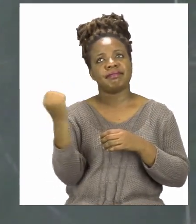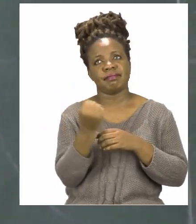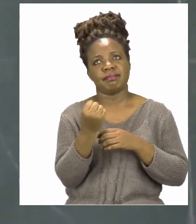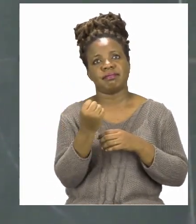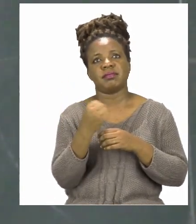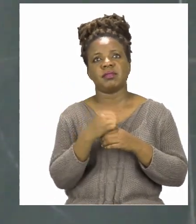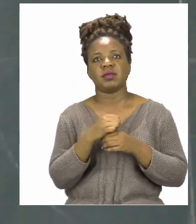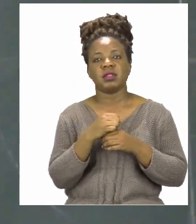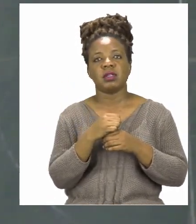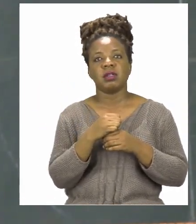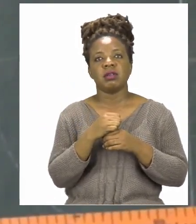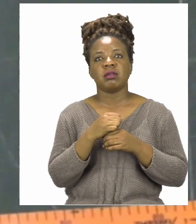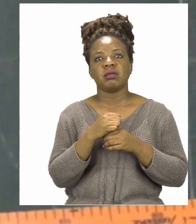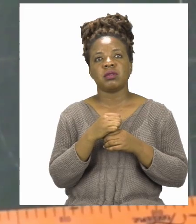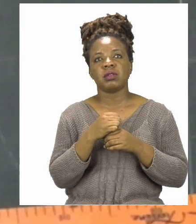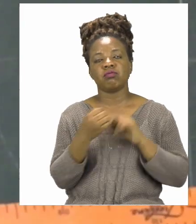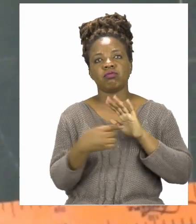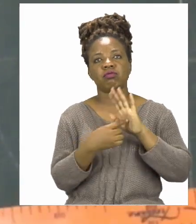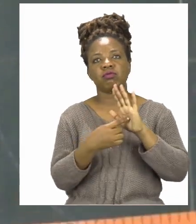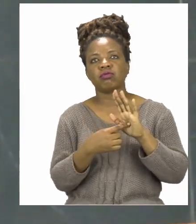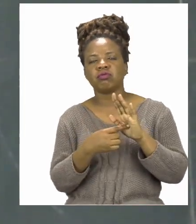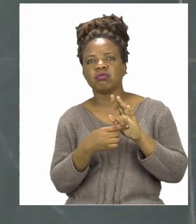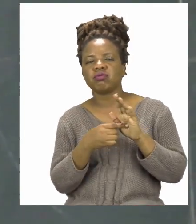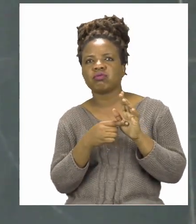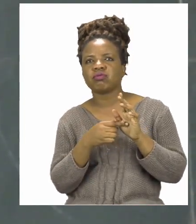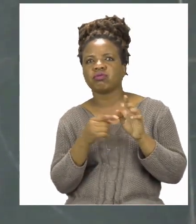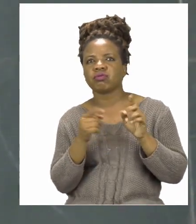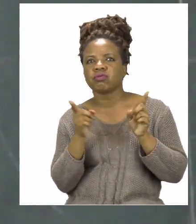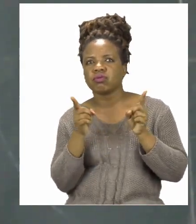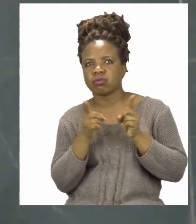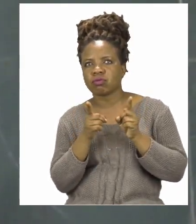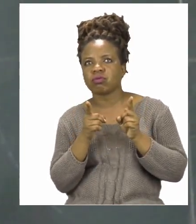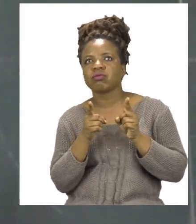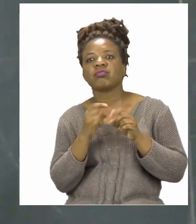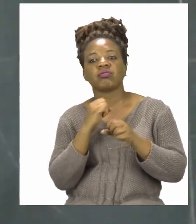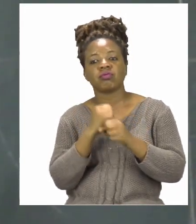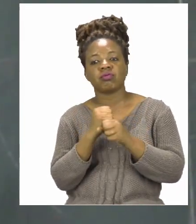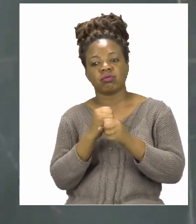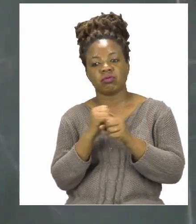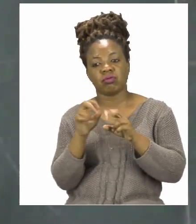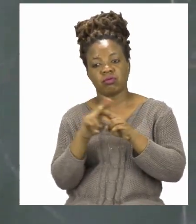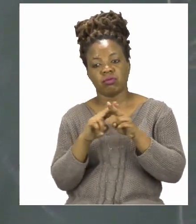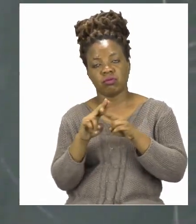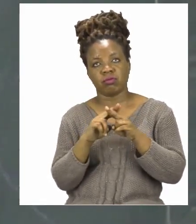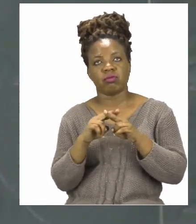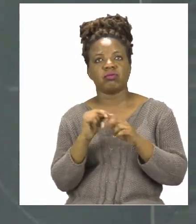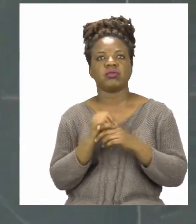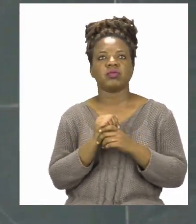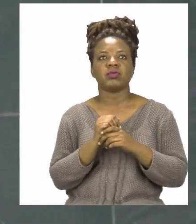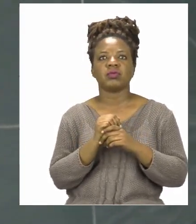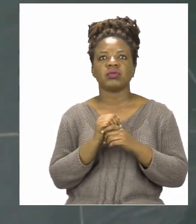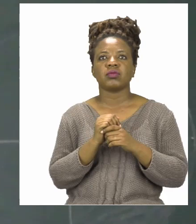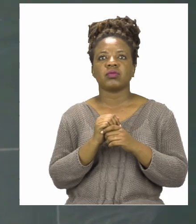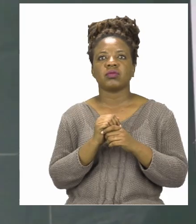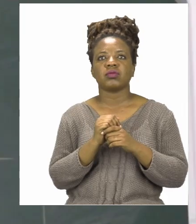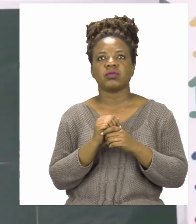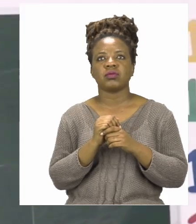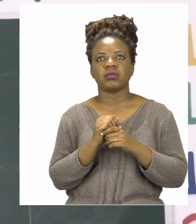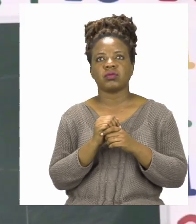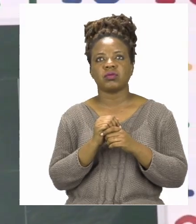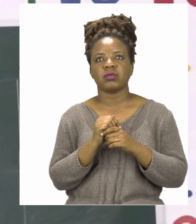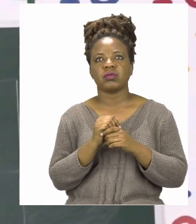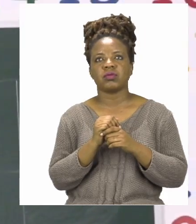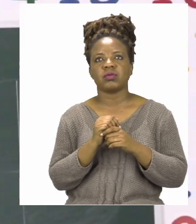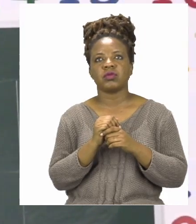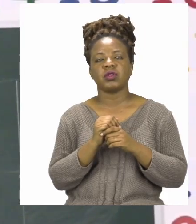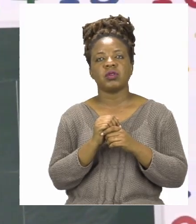is the actual size of a ruler. I'm only showing you with this one so you can try and see the numbers. When we measure something, boys and